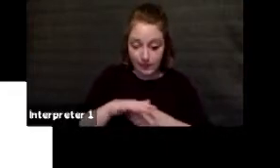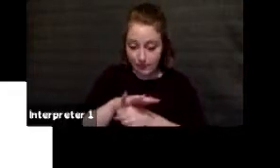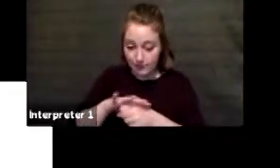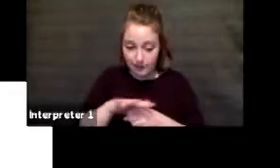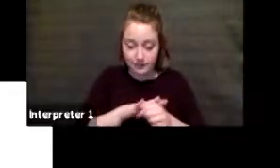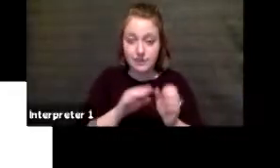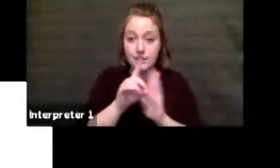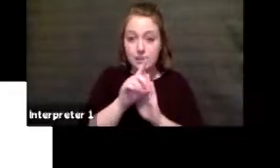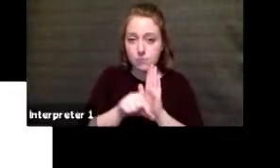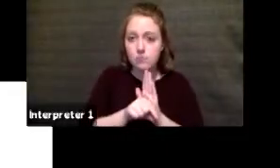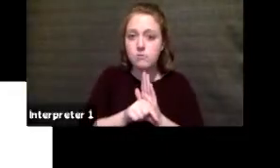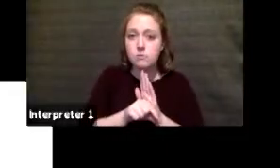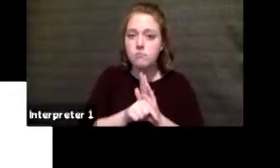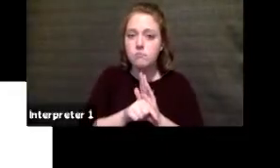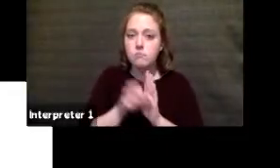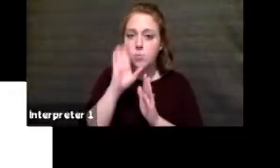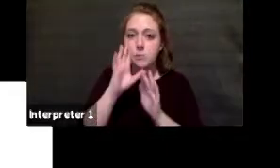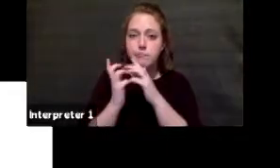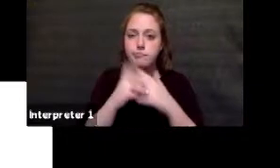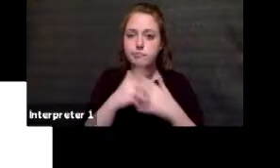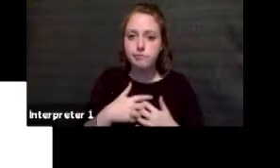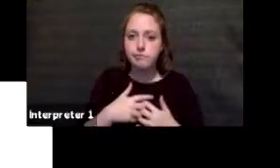it starts working out as well.